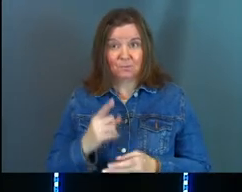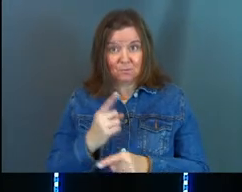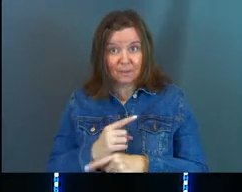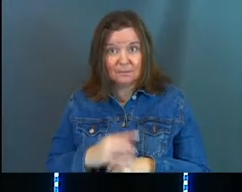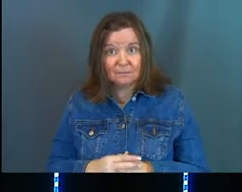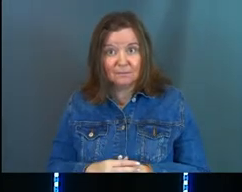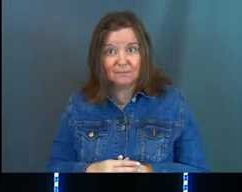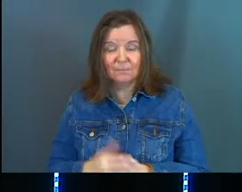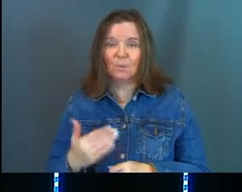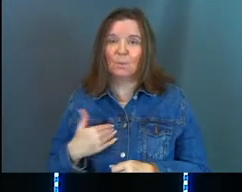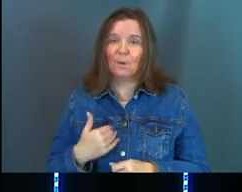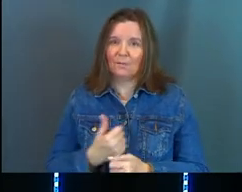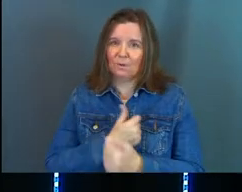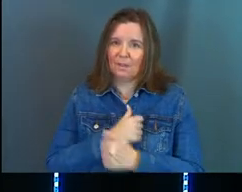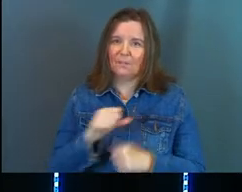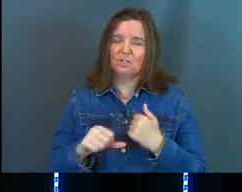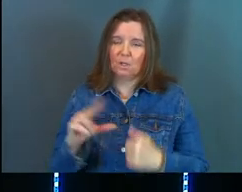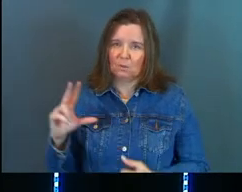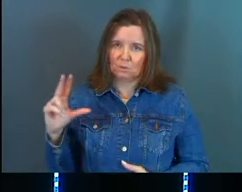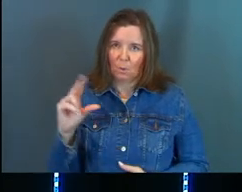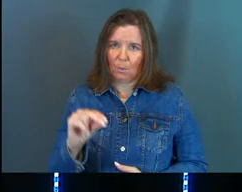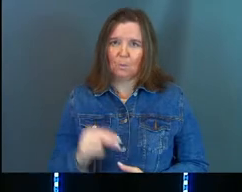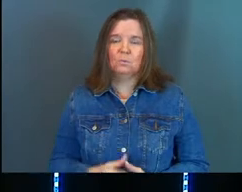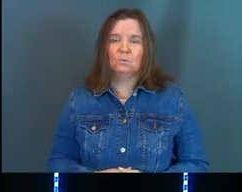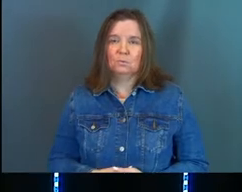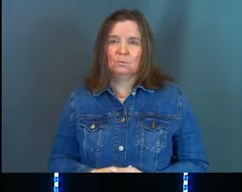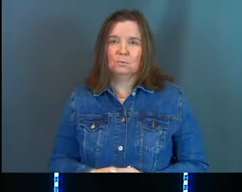Right? We got to love each other's no's.